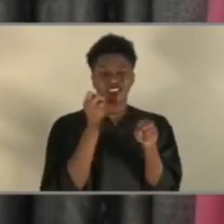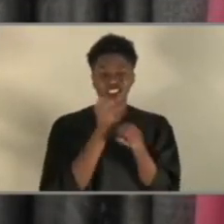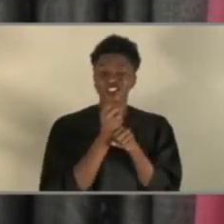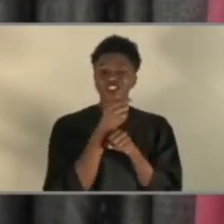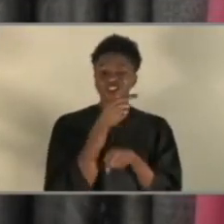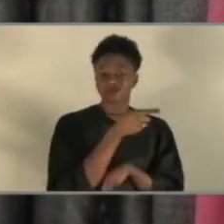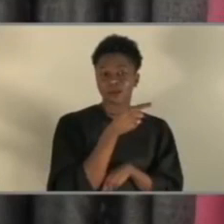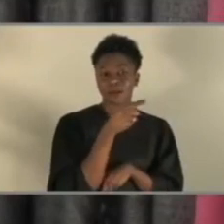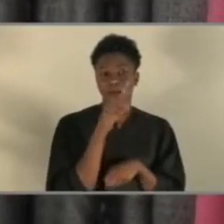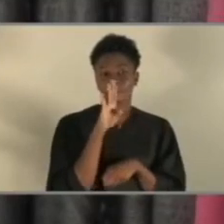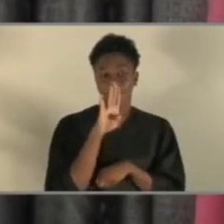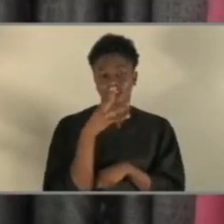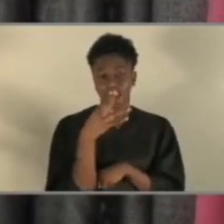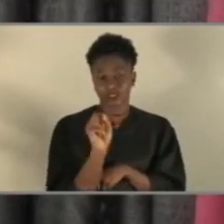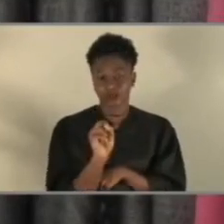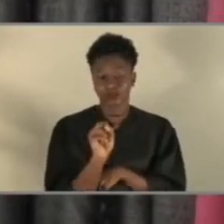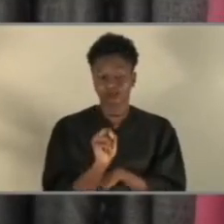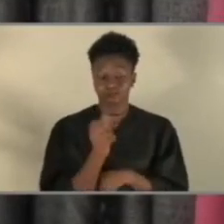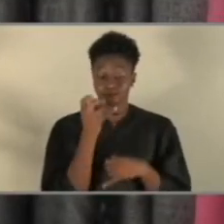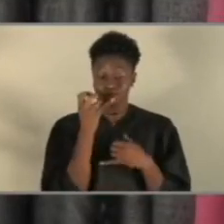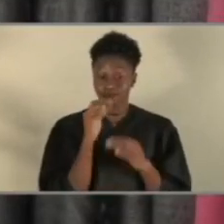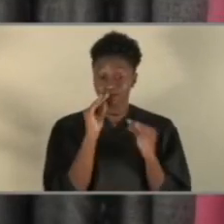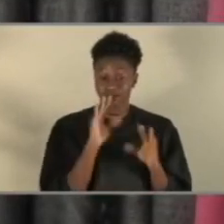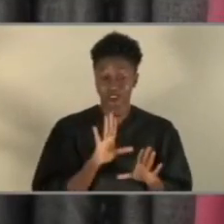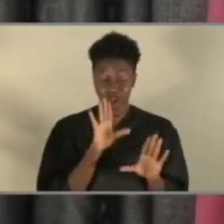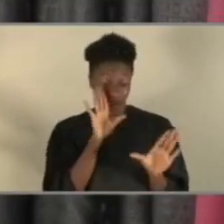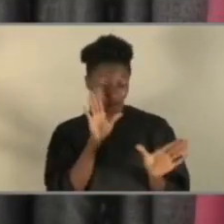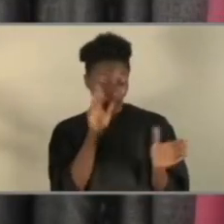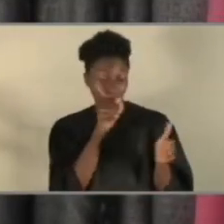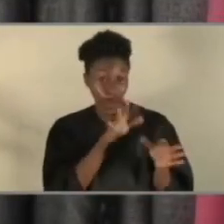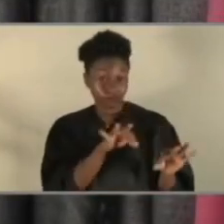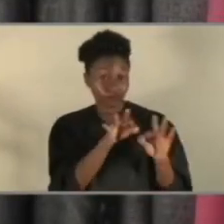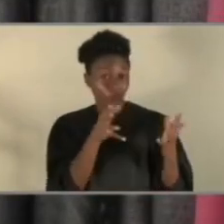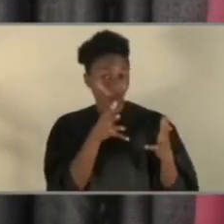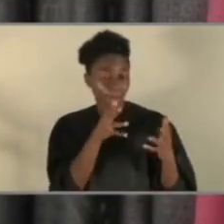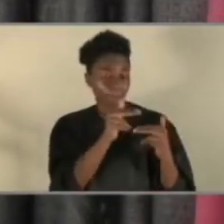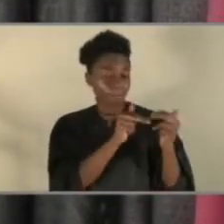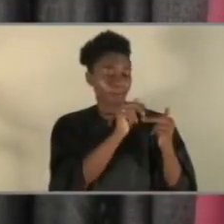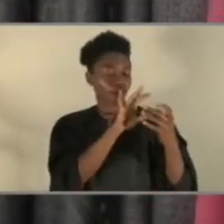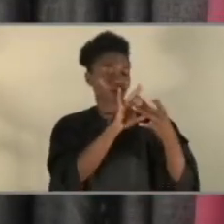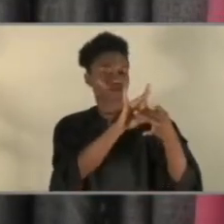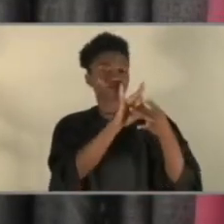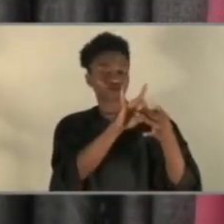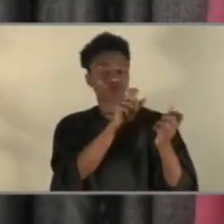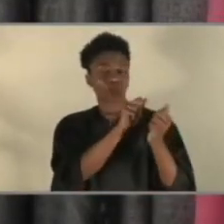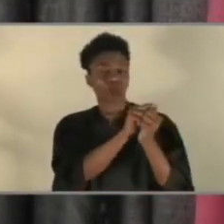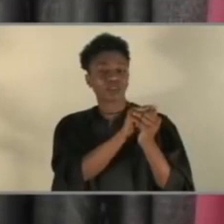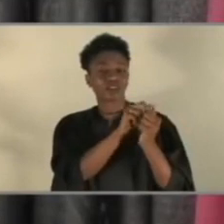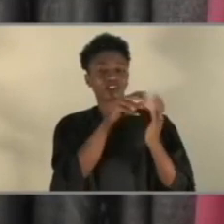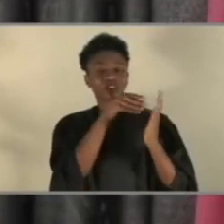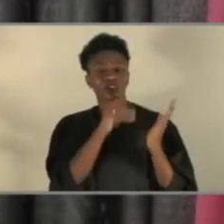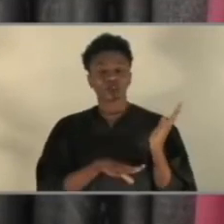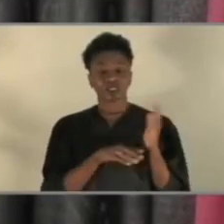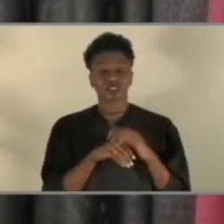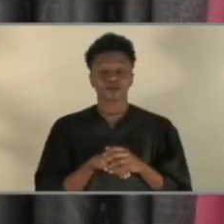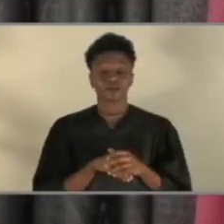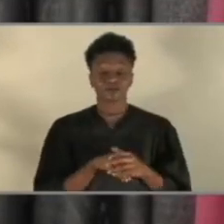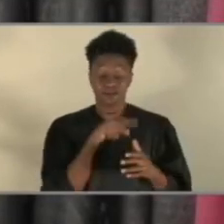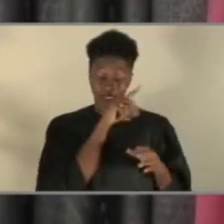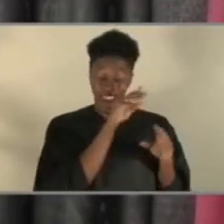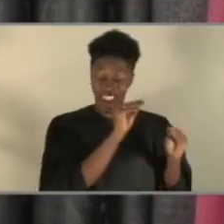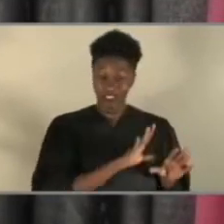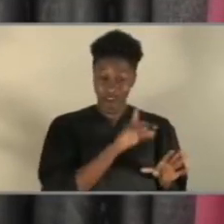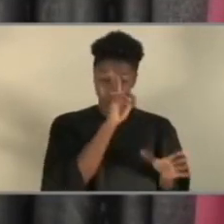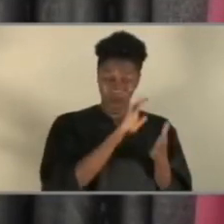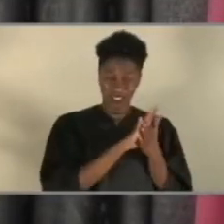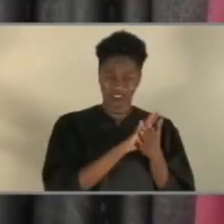School. This teacher's main focus is building relationships with students. This teacher's belief is that one of the